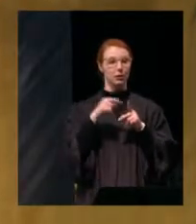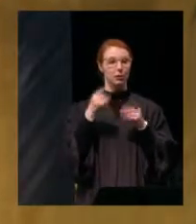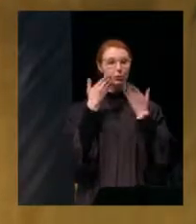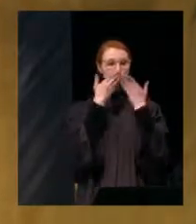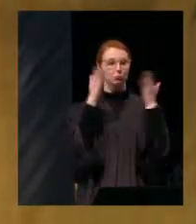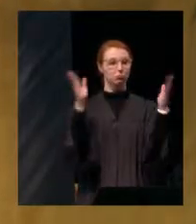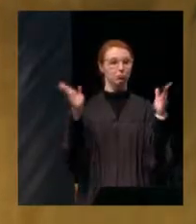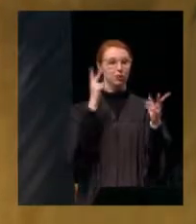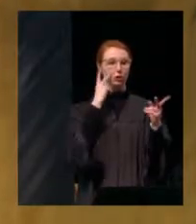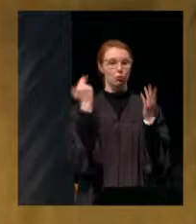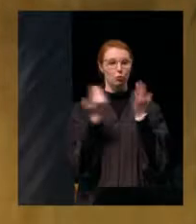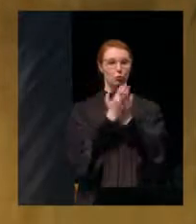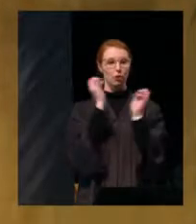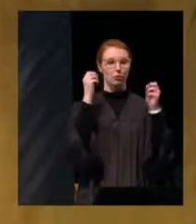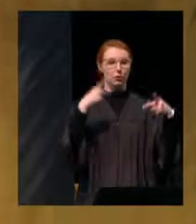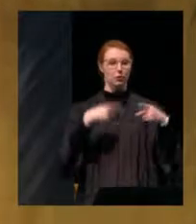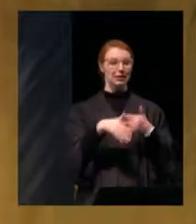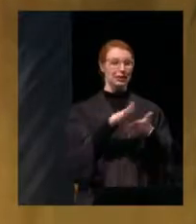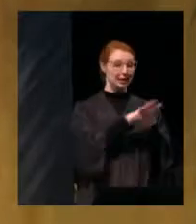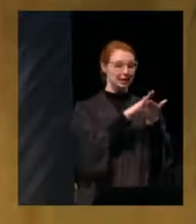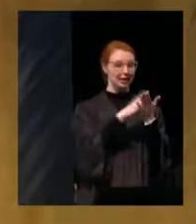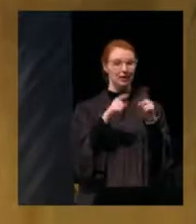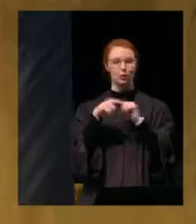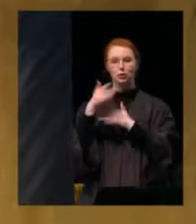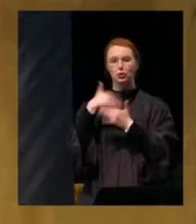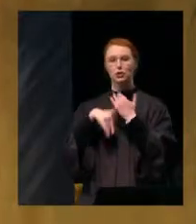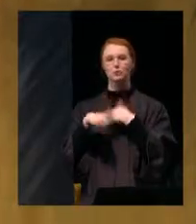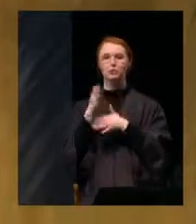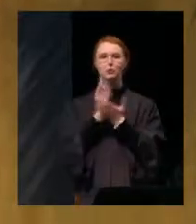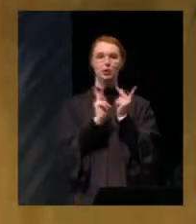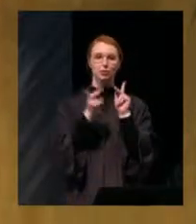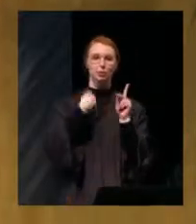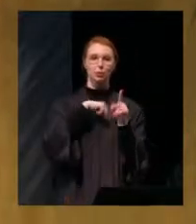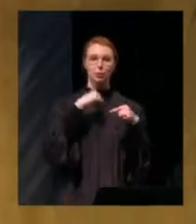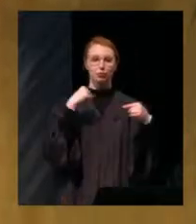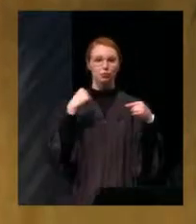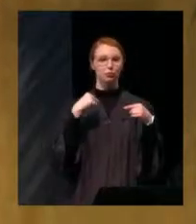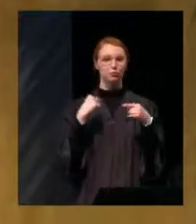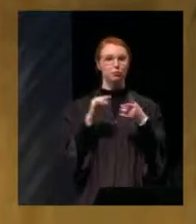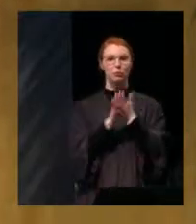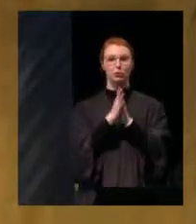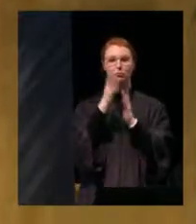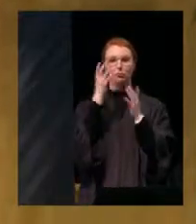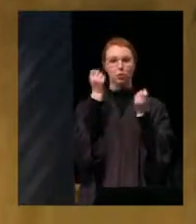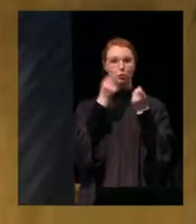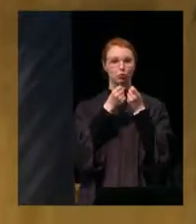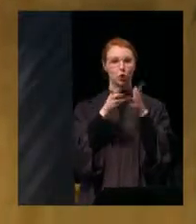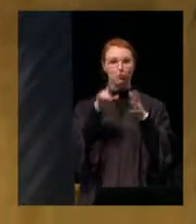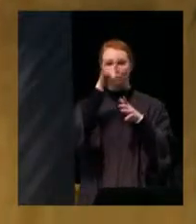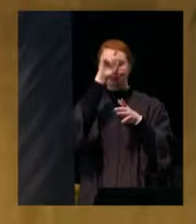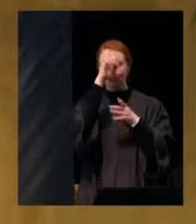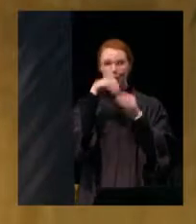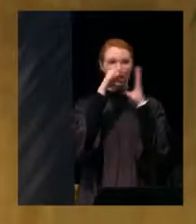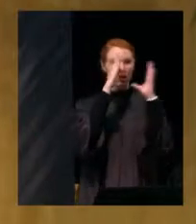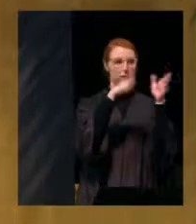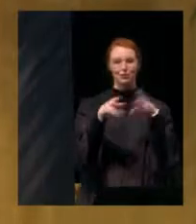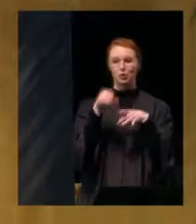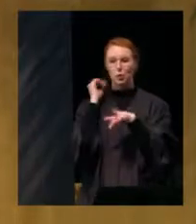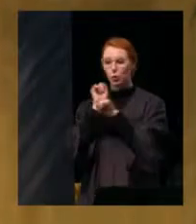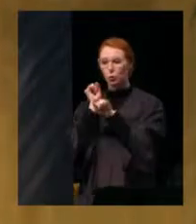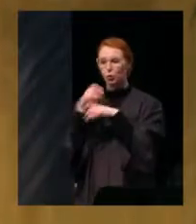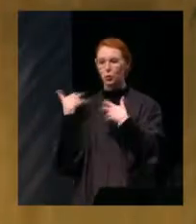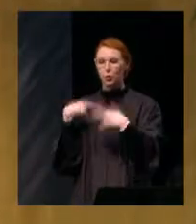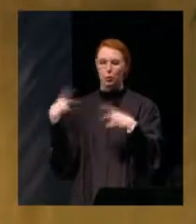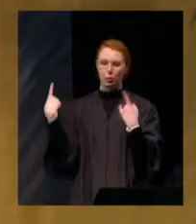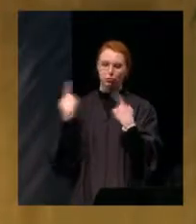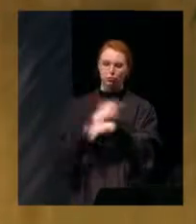opportunities academically and socially. For some of us, we were nervous about getting lost in the halls, the homework being too hard, or just